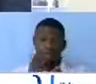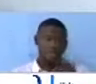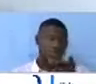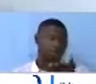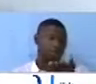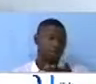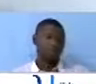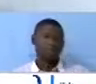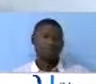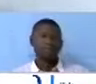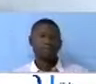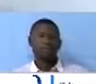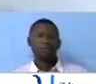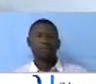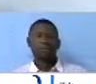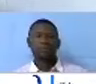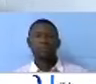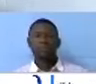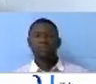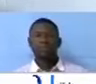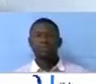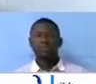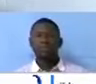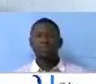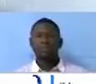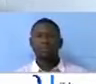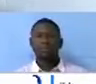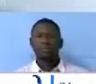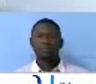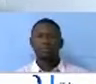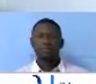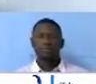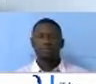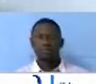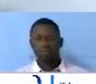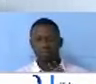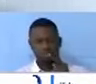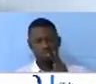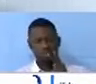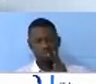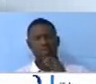Mr. Chairman, one thing about that case is when I was called.